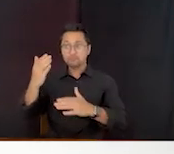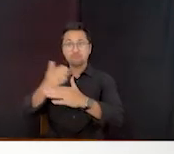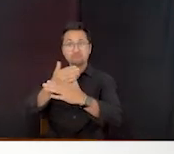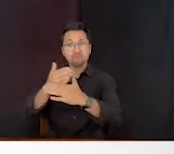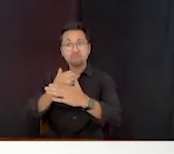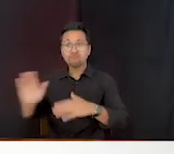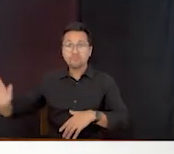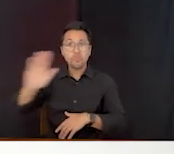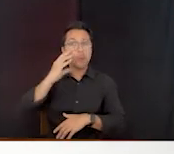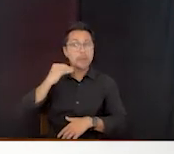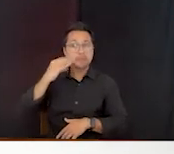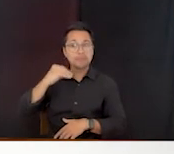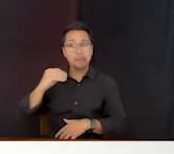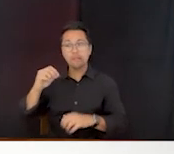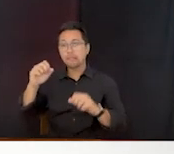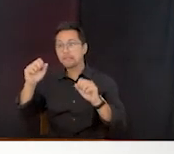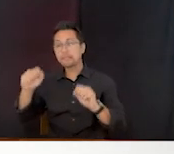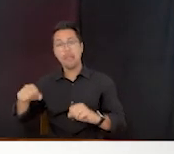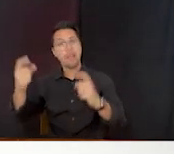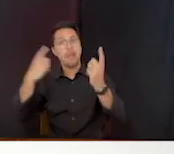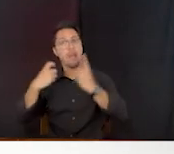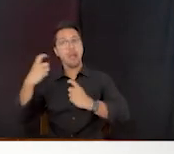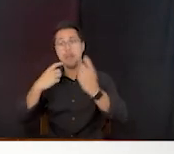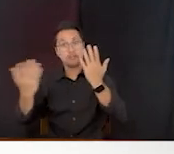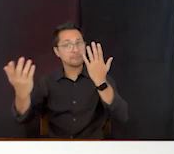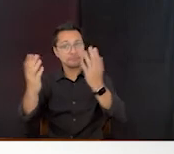experiences or ask us any questions